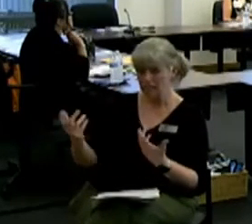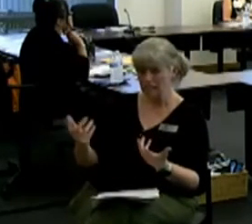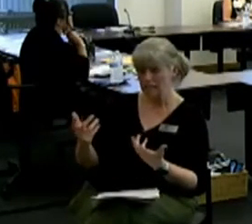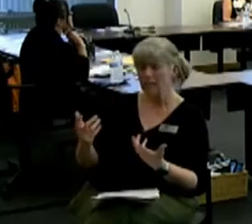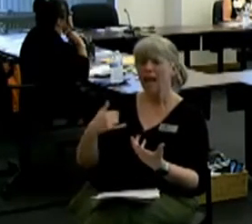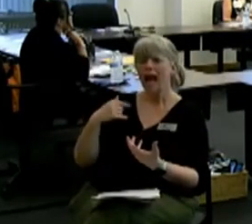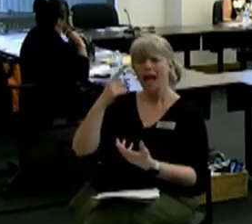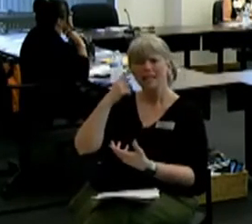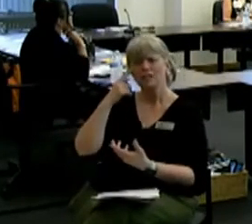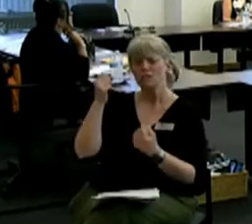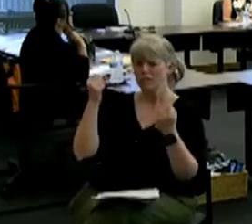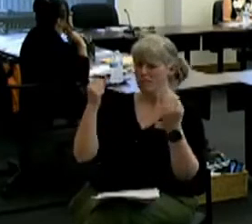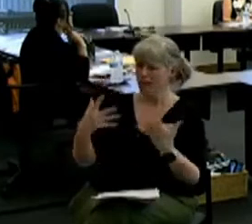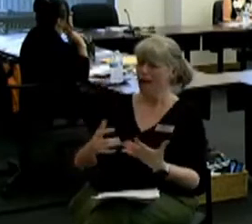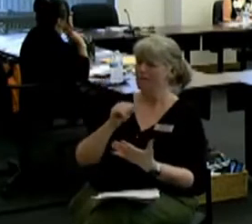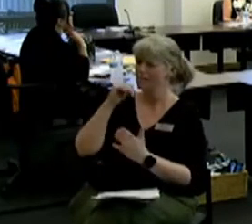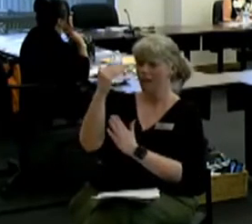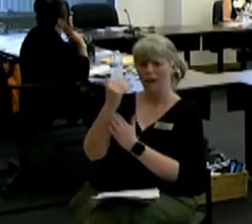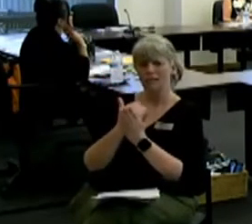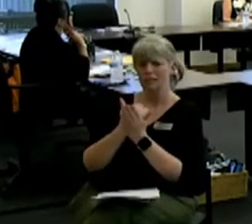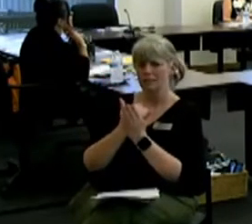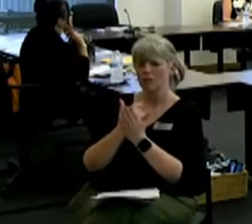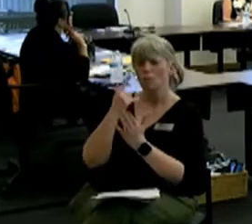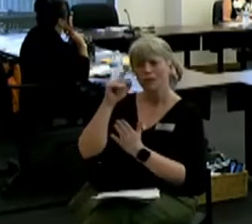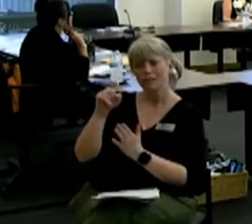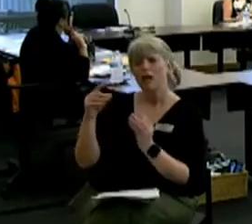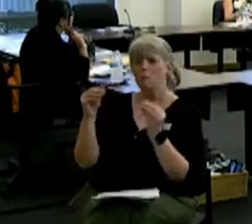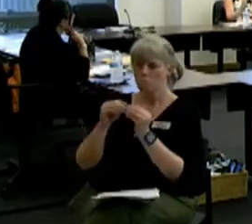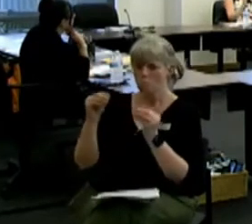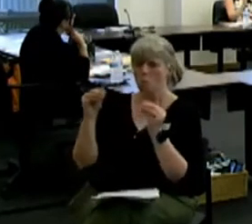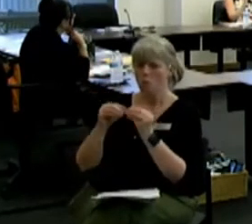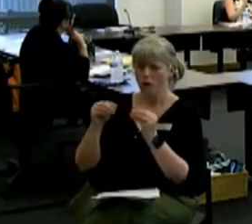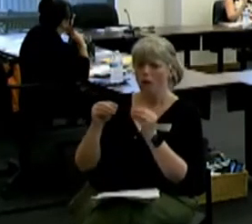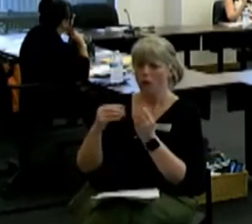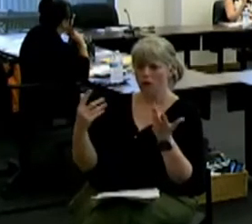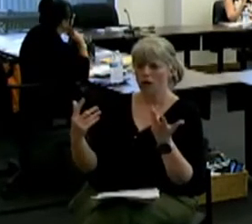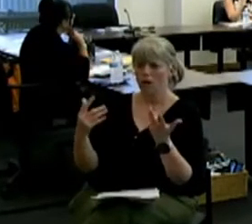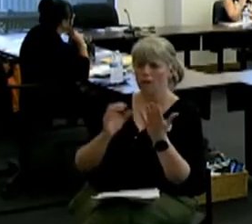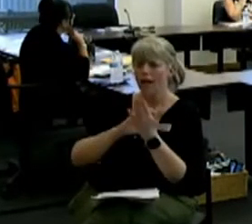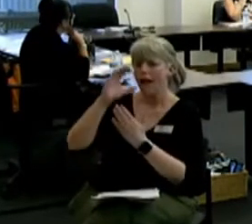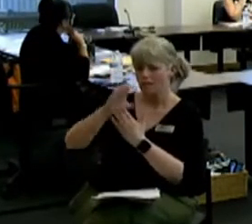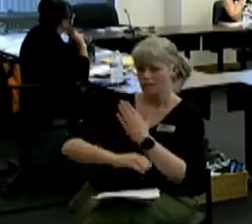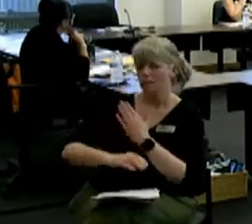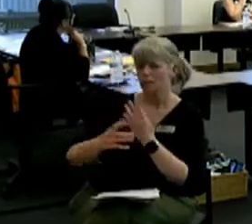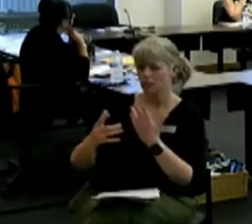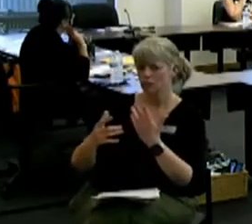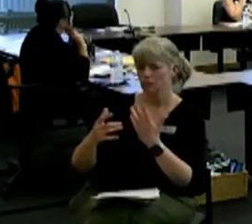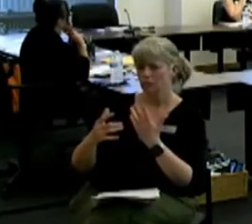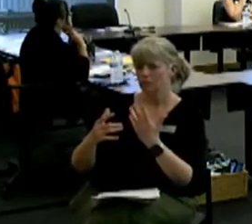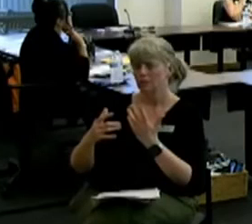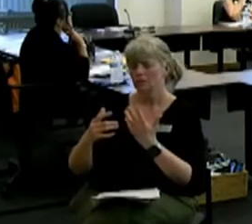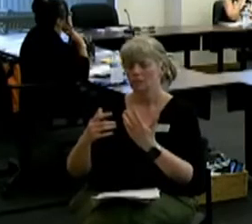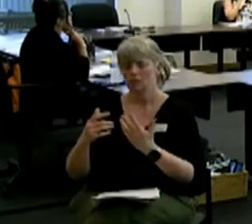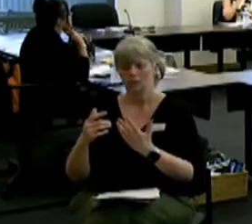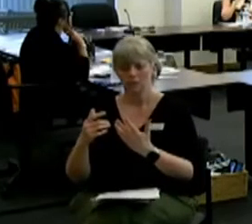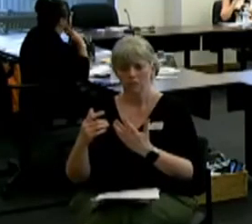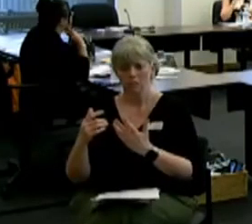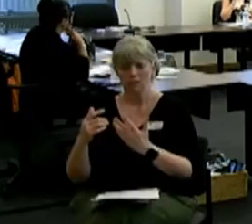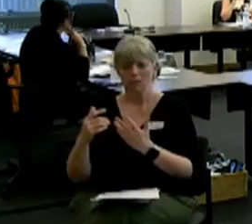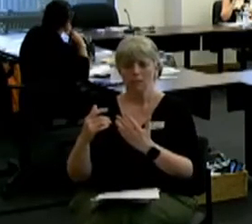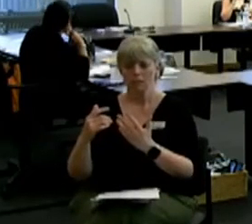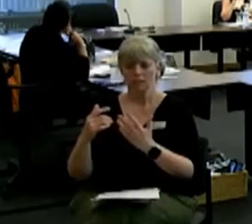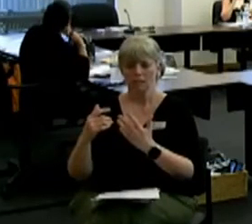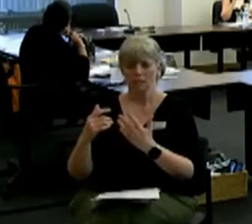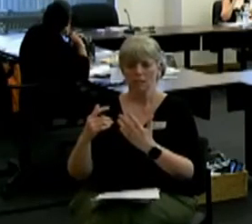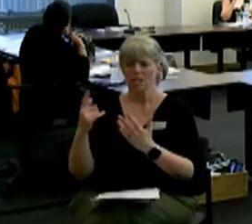it. I mean, I think there's a lot that's not on here. We need to get more of see what the calendar is per month and. High level. This is high level. Yeah. Representative,